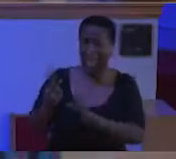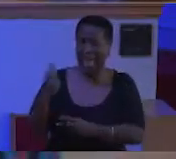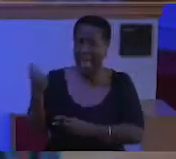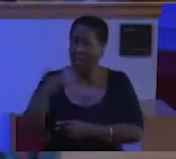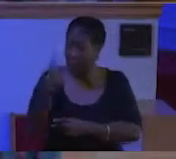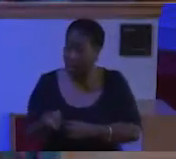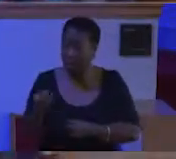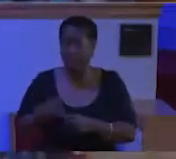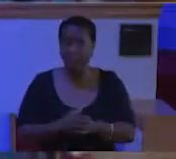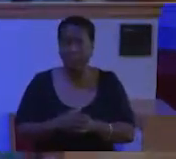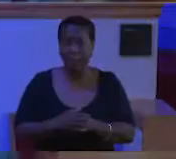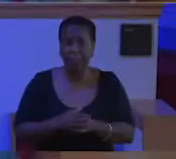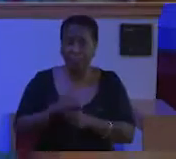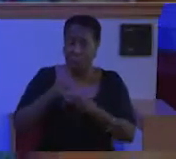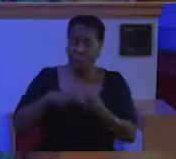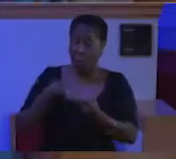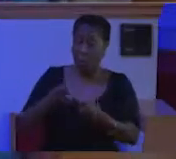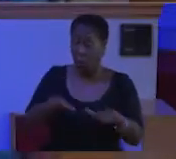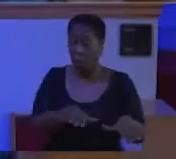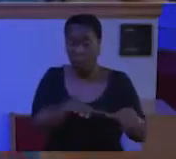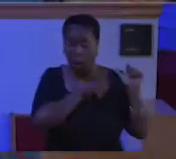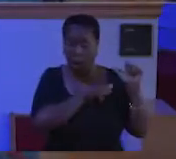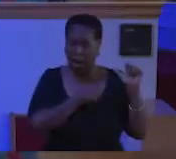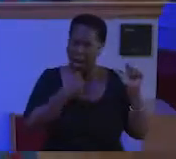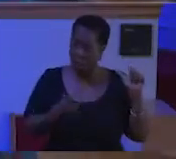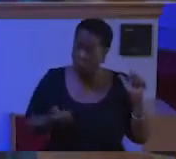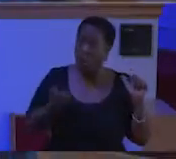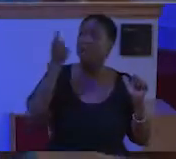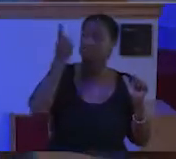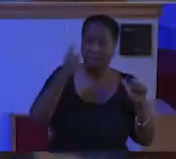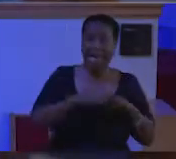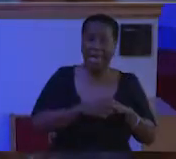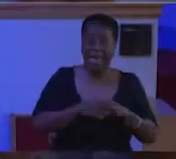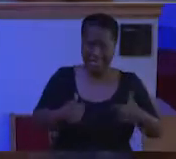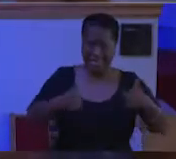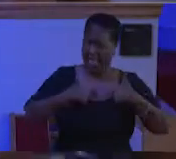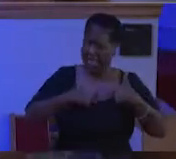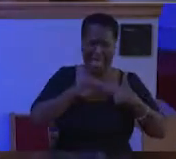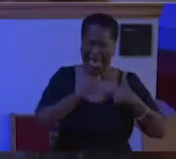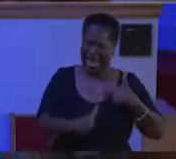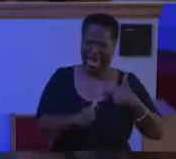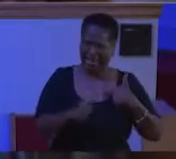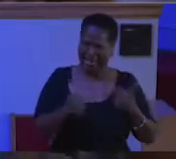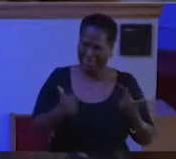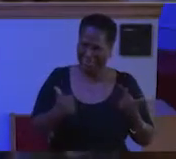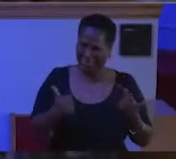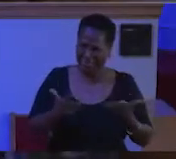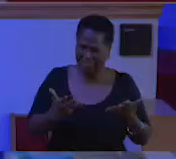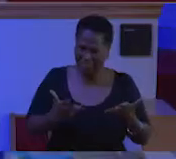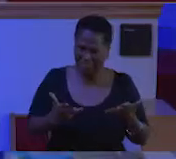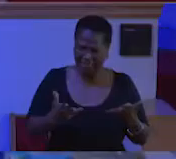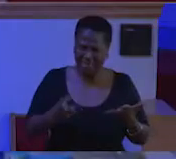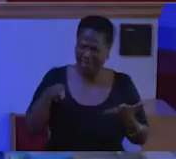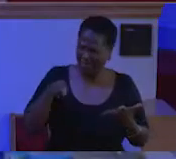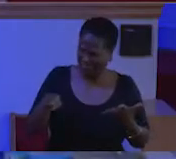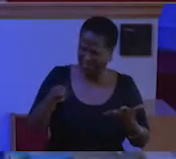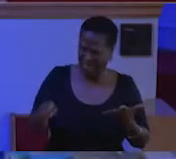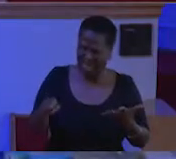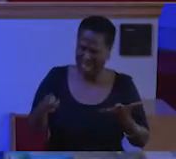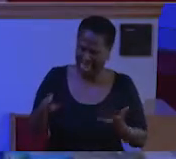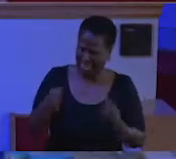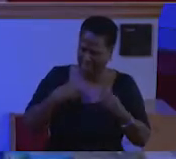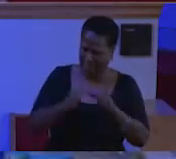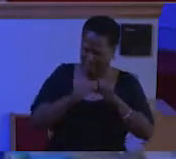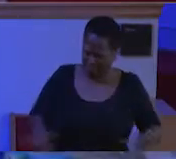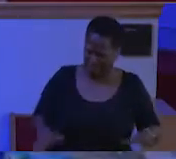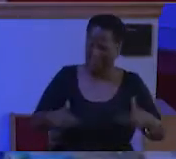them? But when you walk out, you understand that I didn't bless them. They ended up blessing